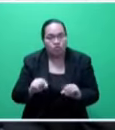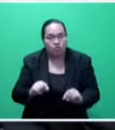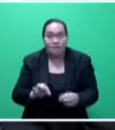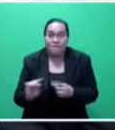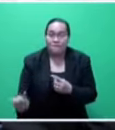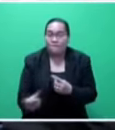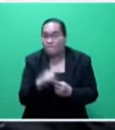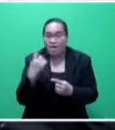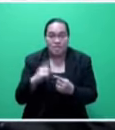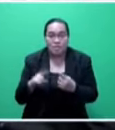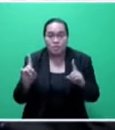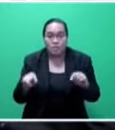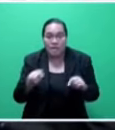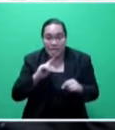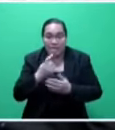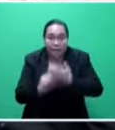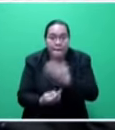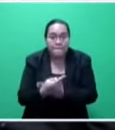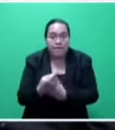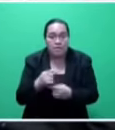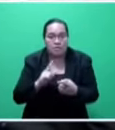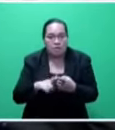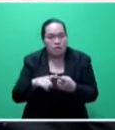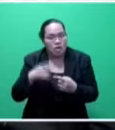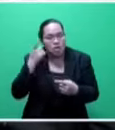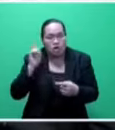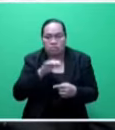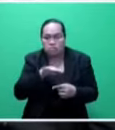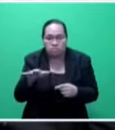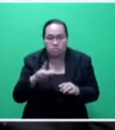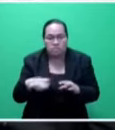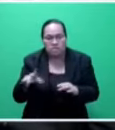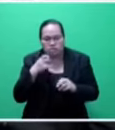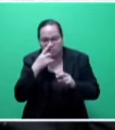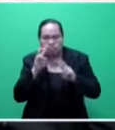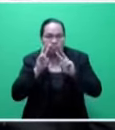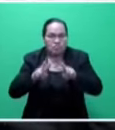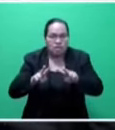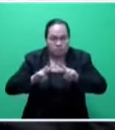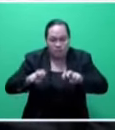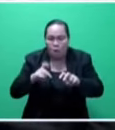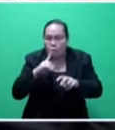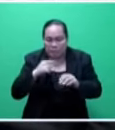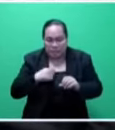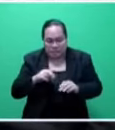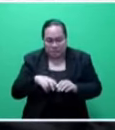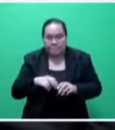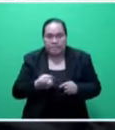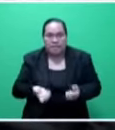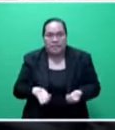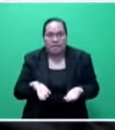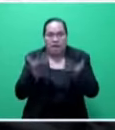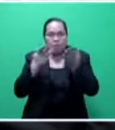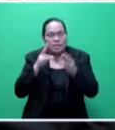need to, when we have events like this, there's going to be a call for austerity. We'll have to see about things that we can give up. There's a need